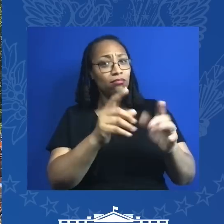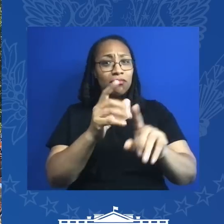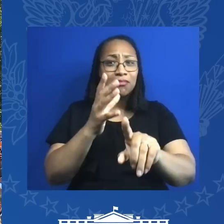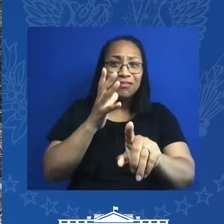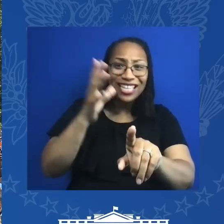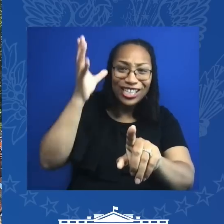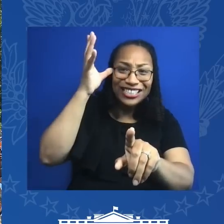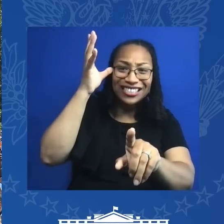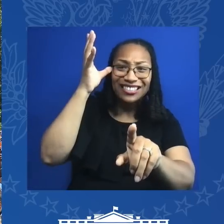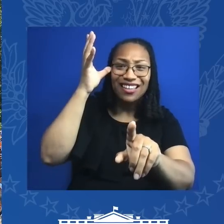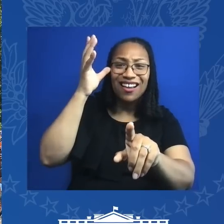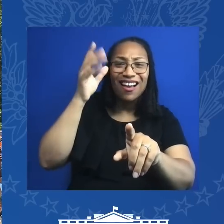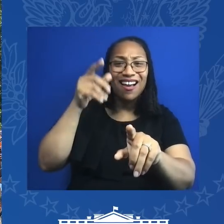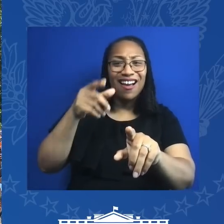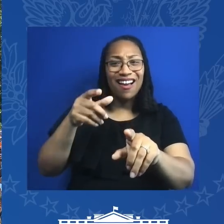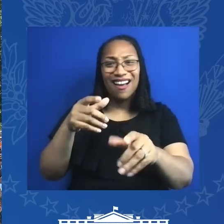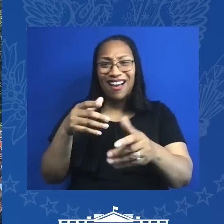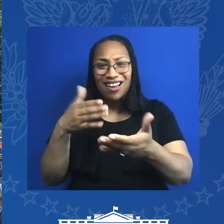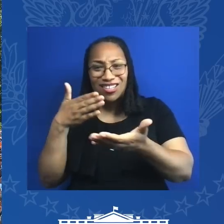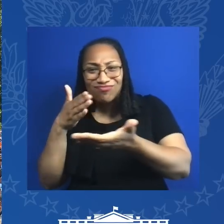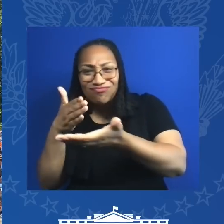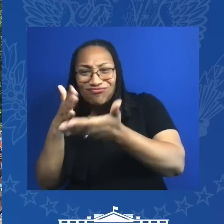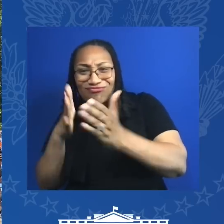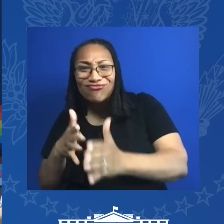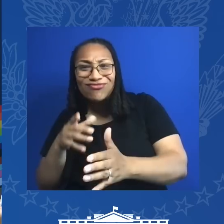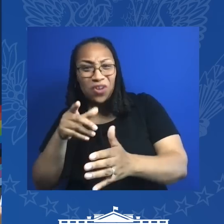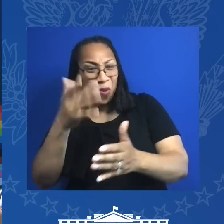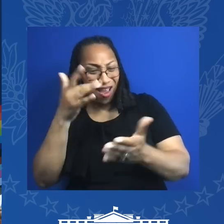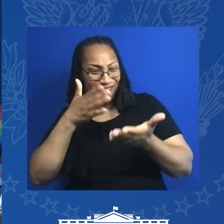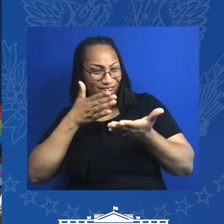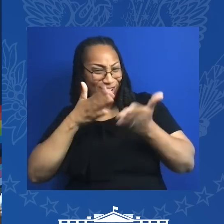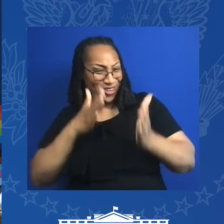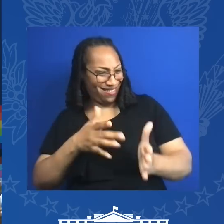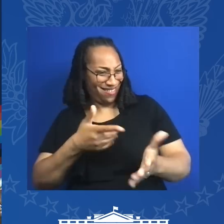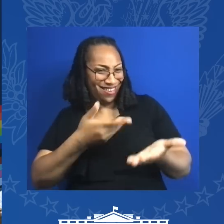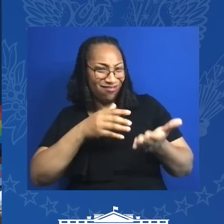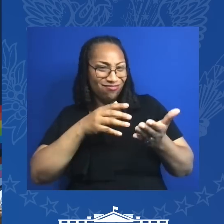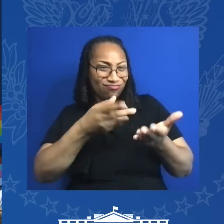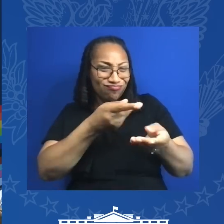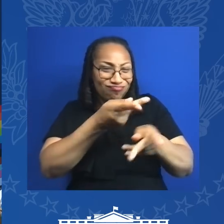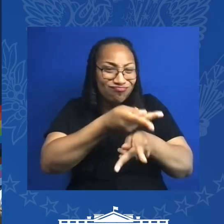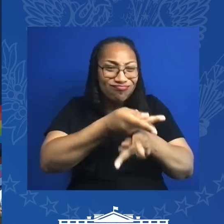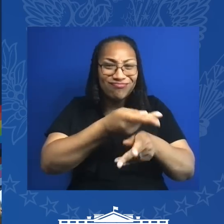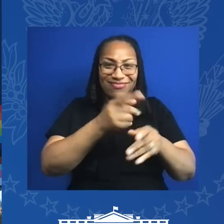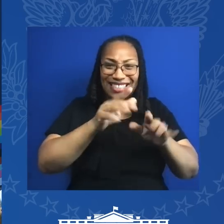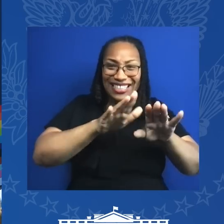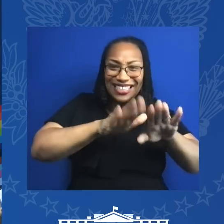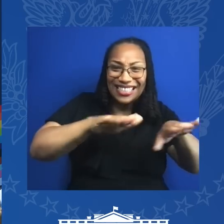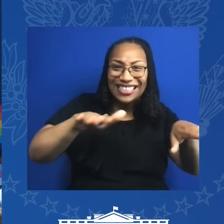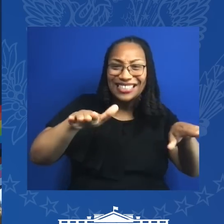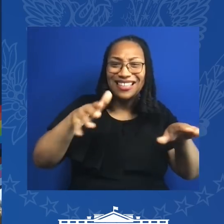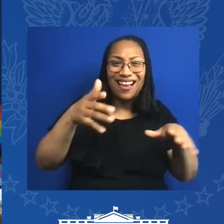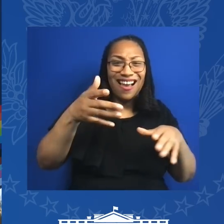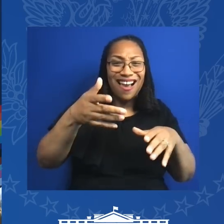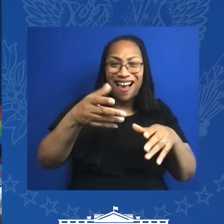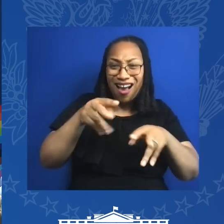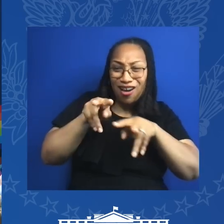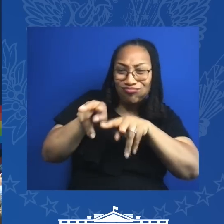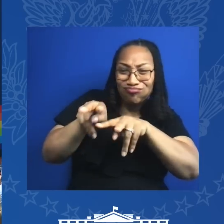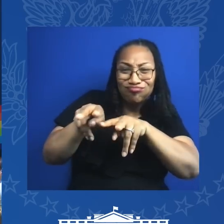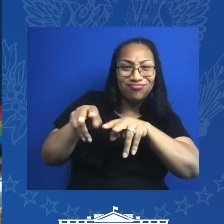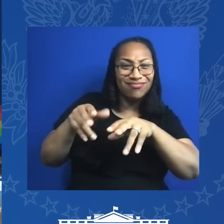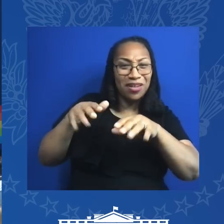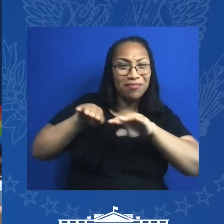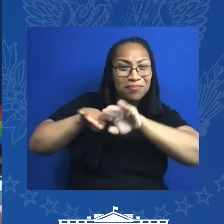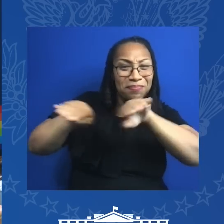You're kids who are hoping to spend every minute at the pool this summer. And you're friends